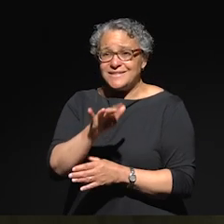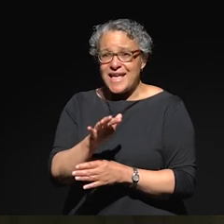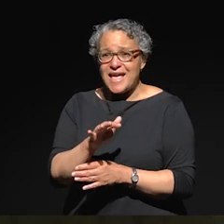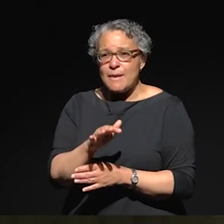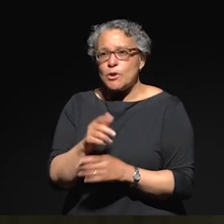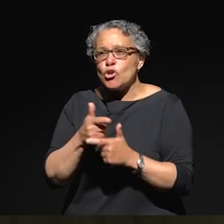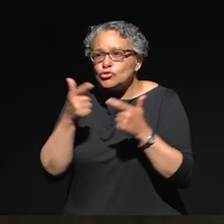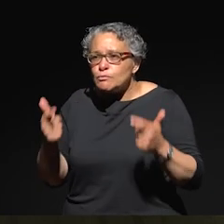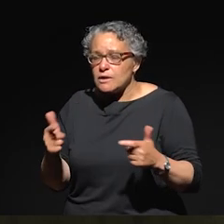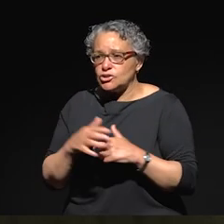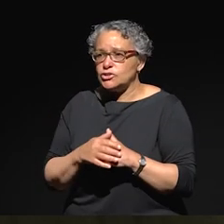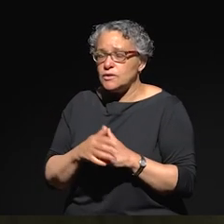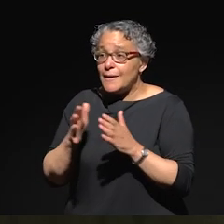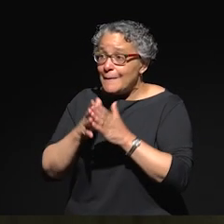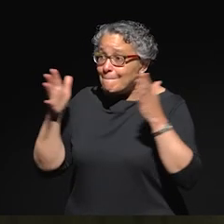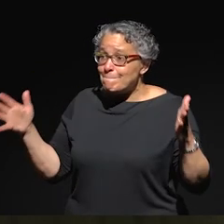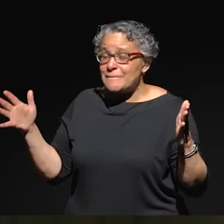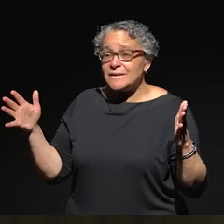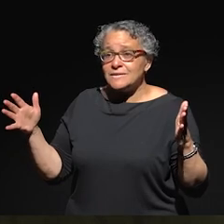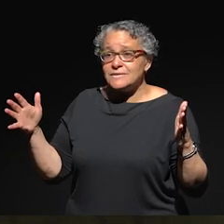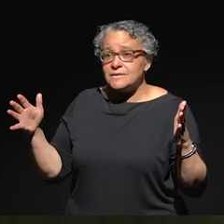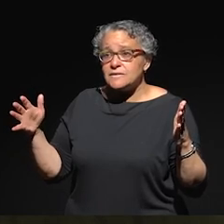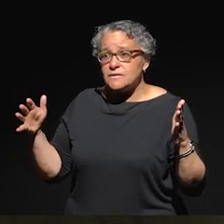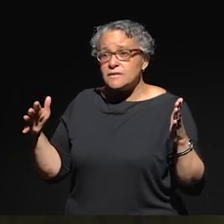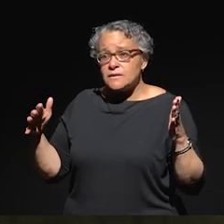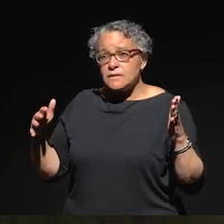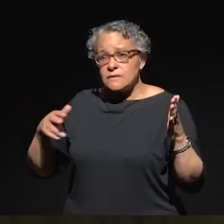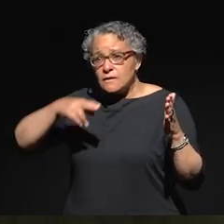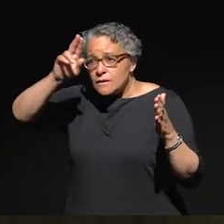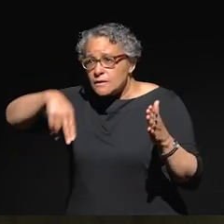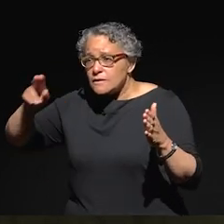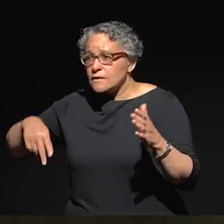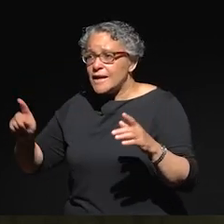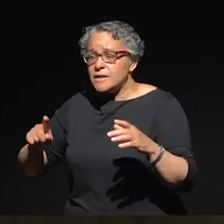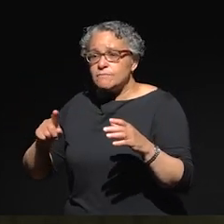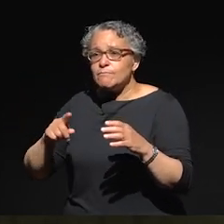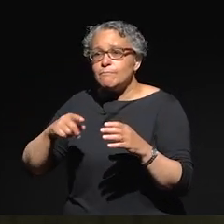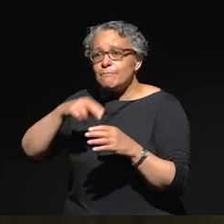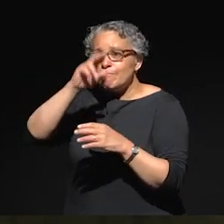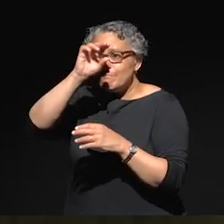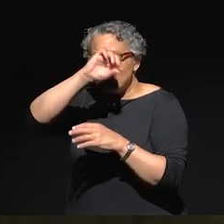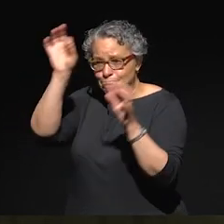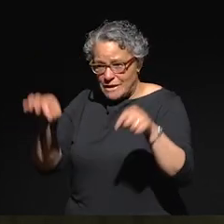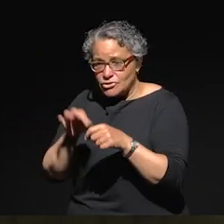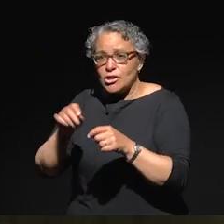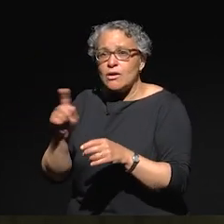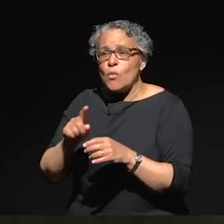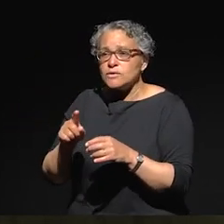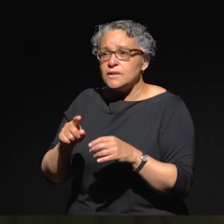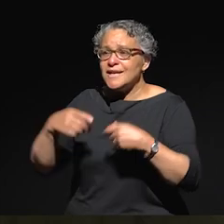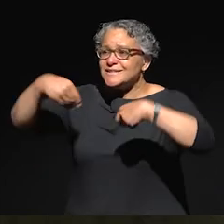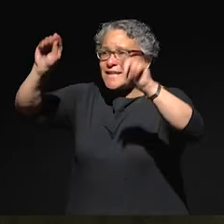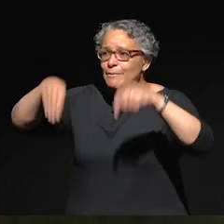The biggest pictorial project Raphael undertook for Leo X was a series of 10 tapestries to be hung at the lower register of the Sistine